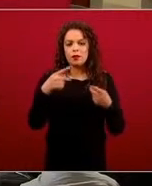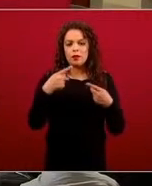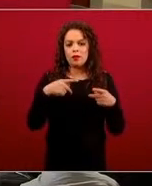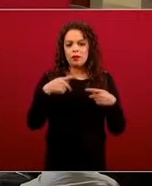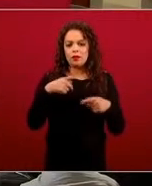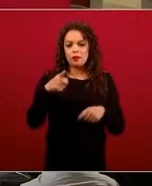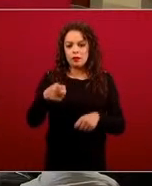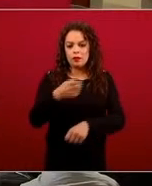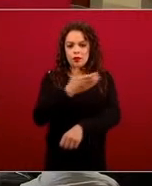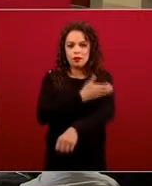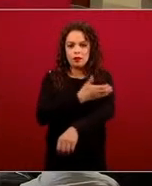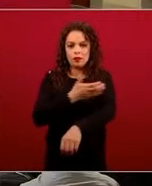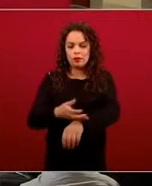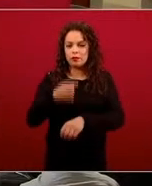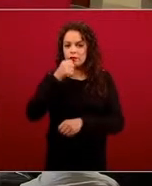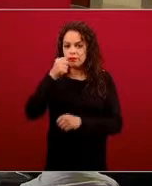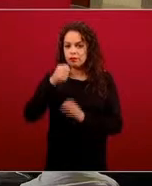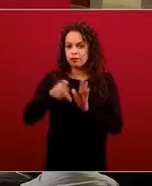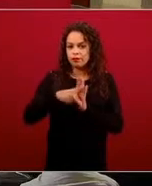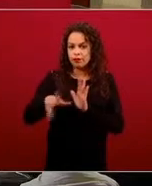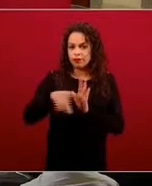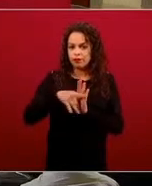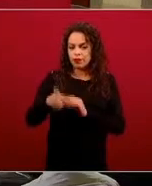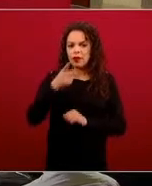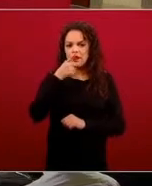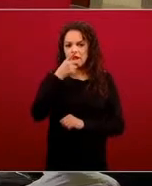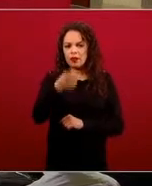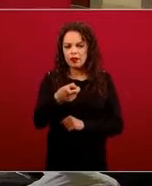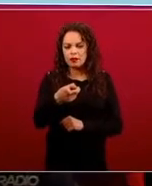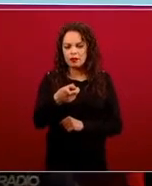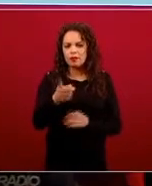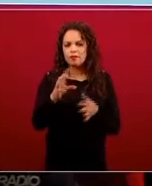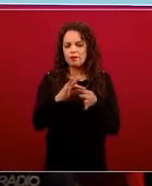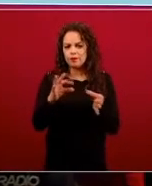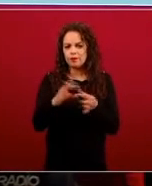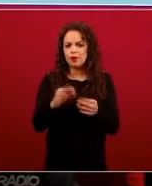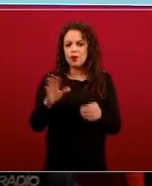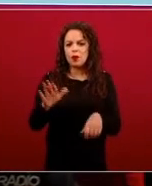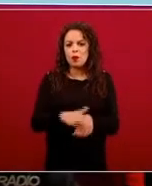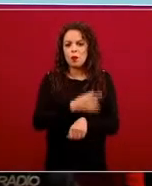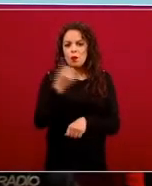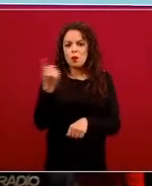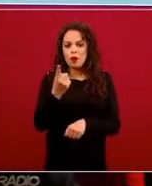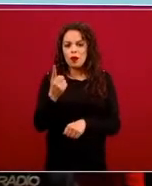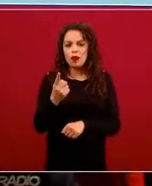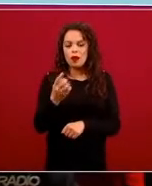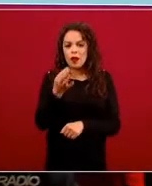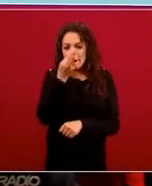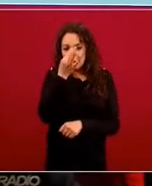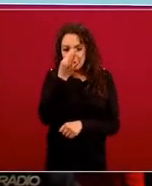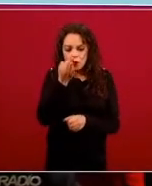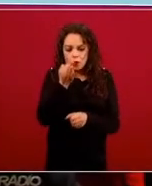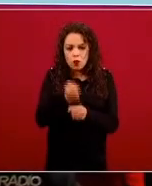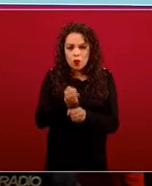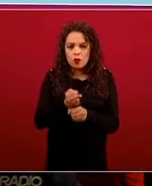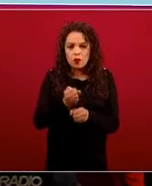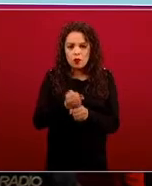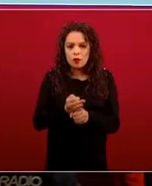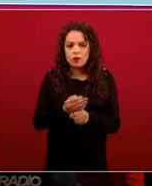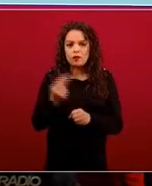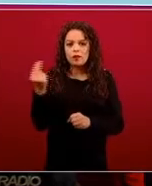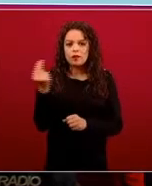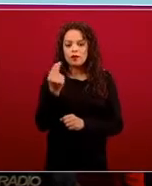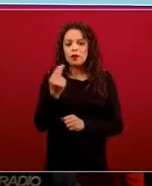One of your colleagues asked us, why did you create this app just now? Why didn't you do it before? A